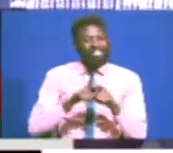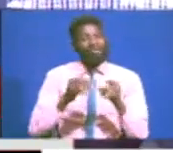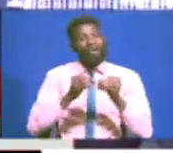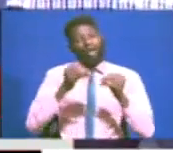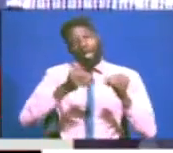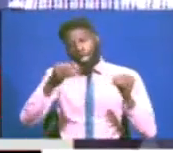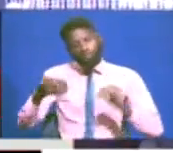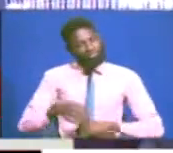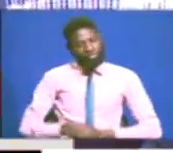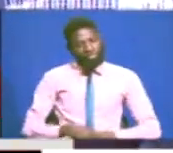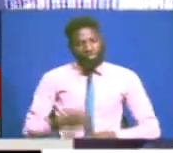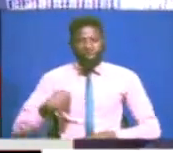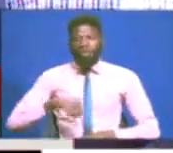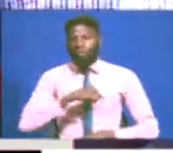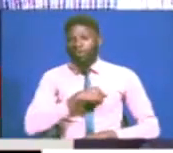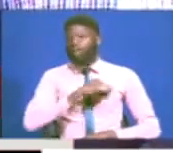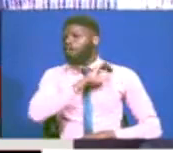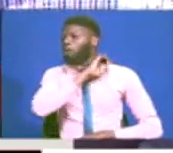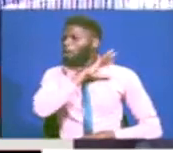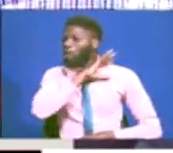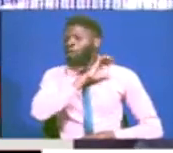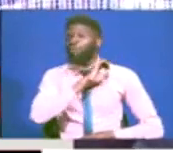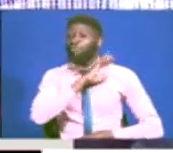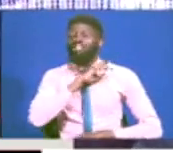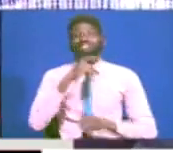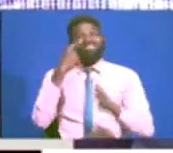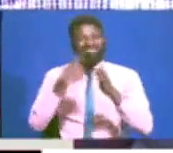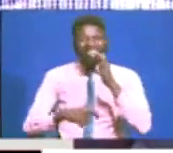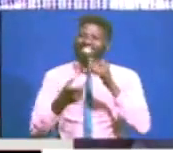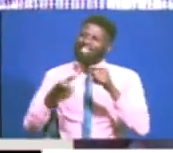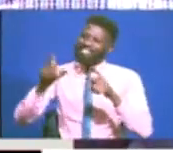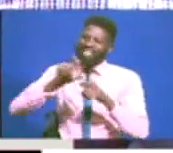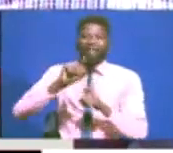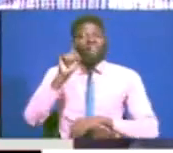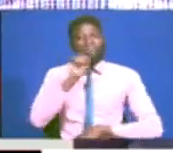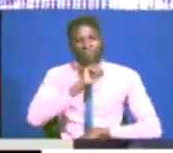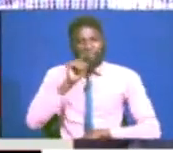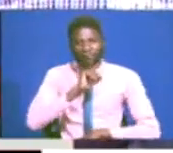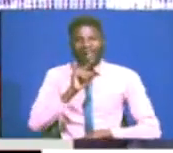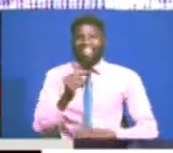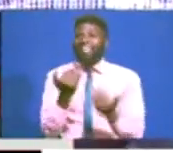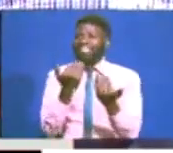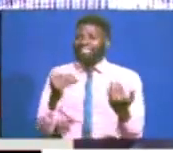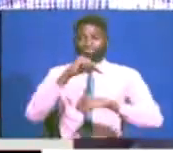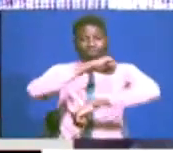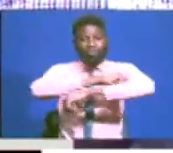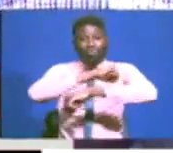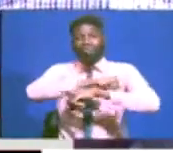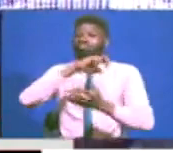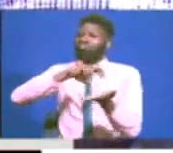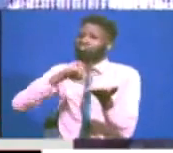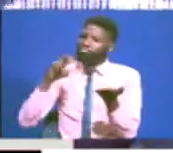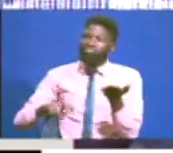about rising taxes, and we have lately talked about children dropping out of school for lack of